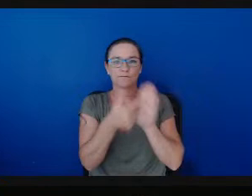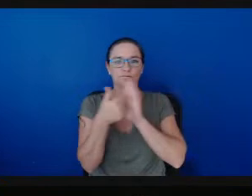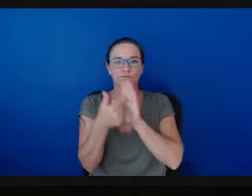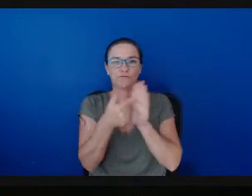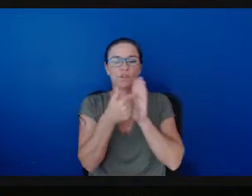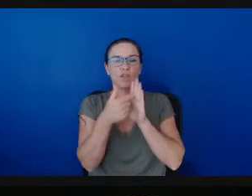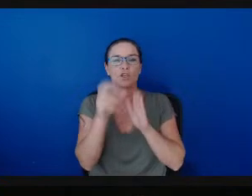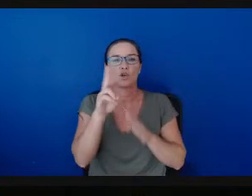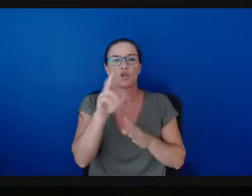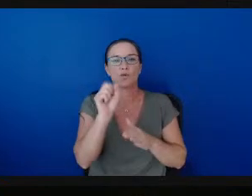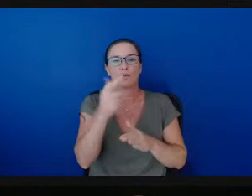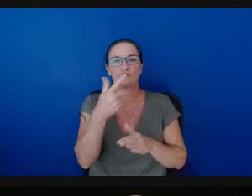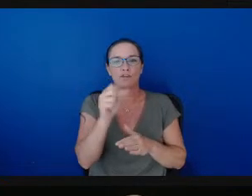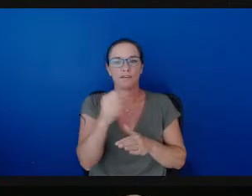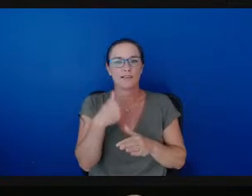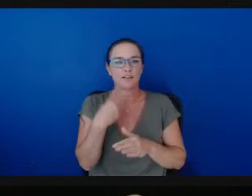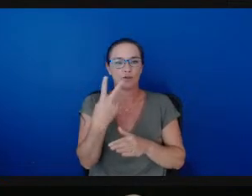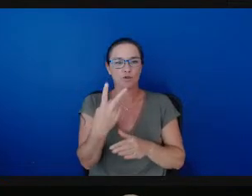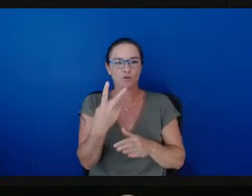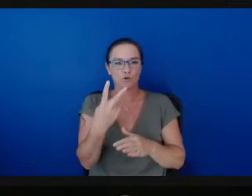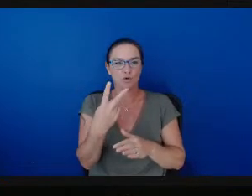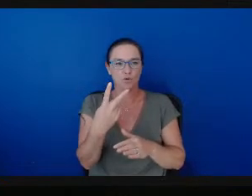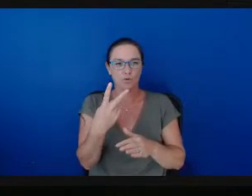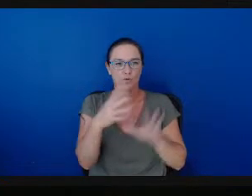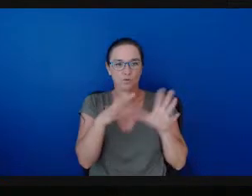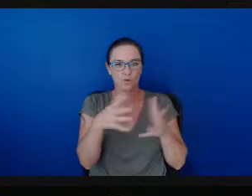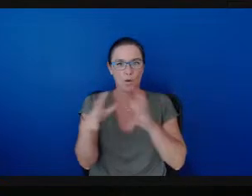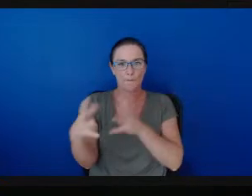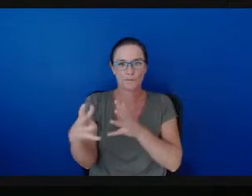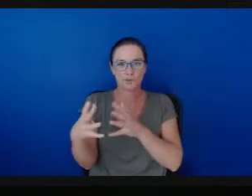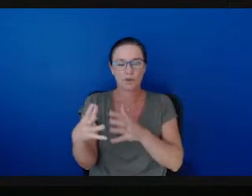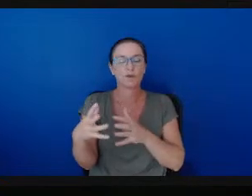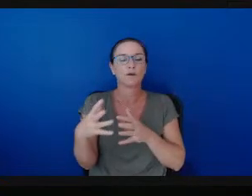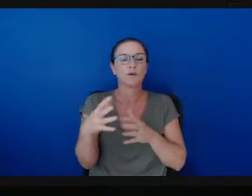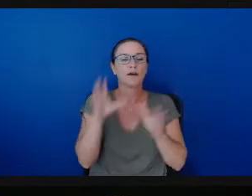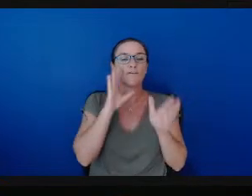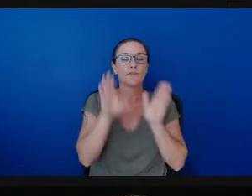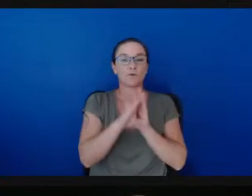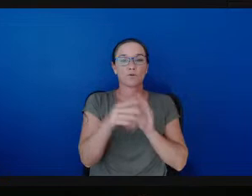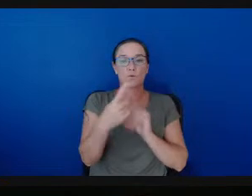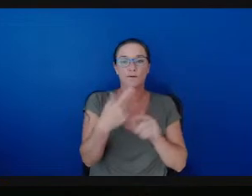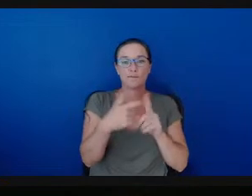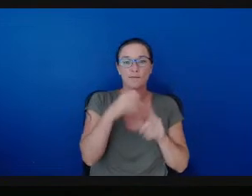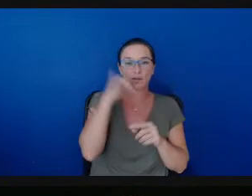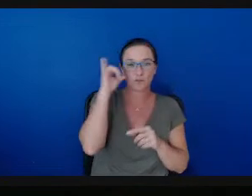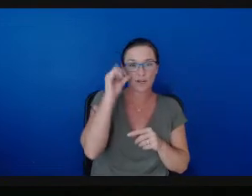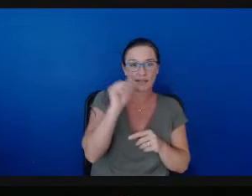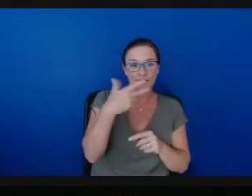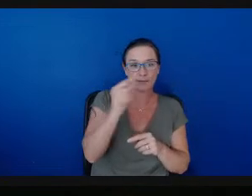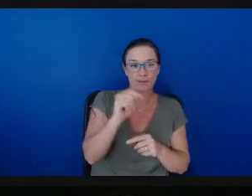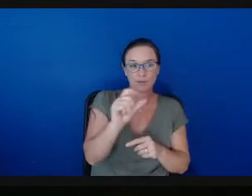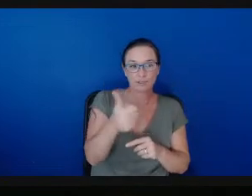2 releases of photo sets. One released yesterday from September 10th. And we'll go through some highlights of those ones